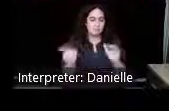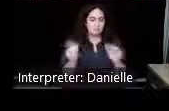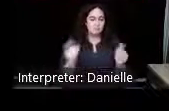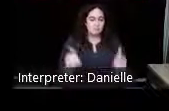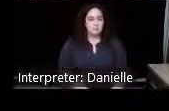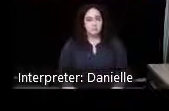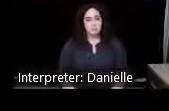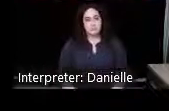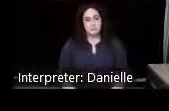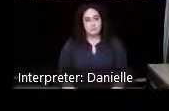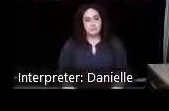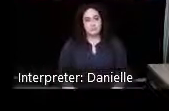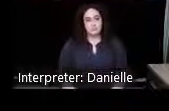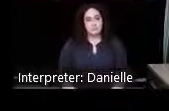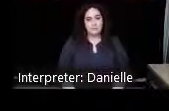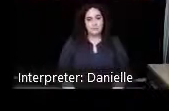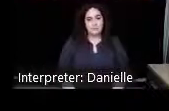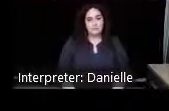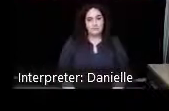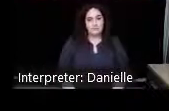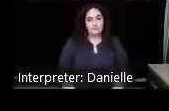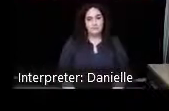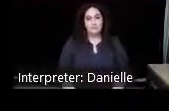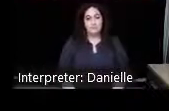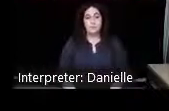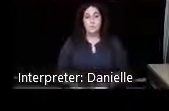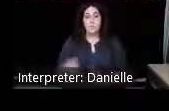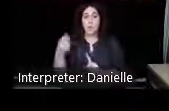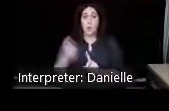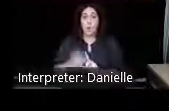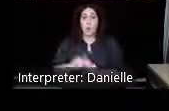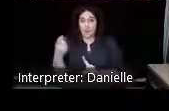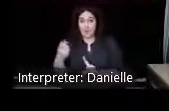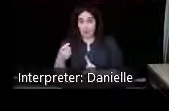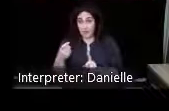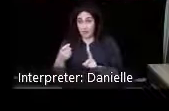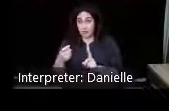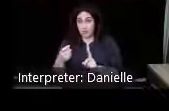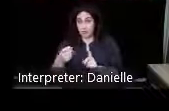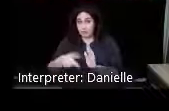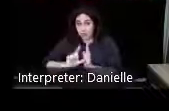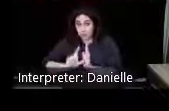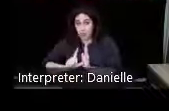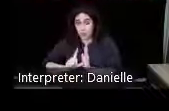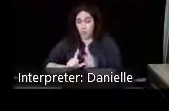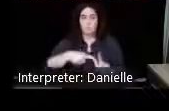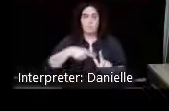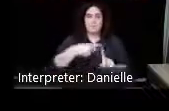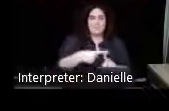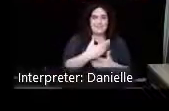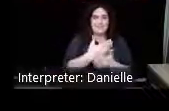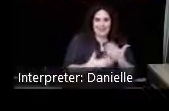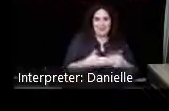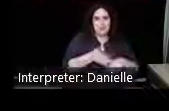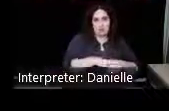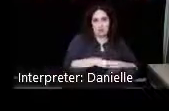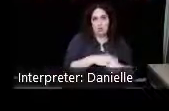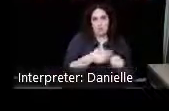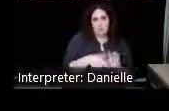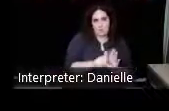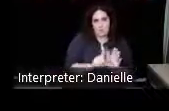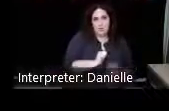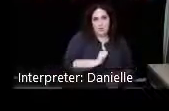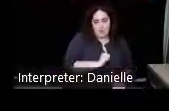So we have the findings from both our automatic review tools as well as our manual review. And then